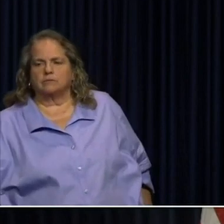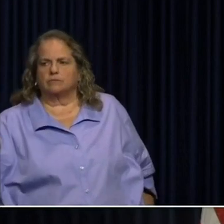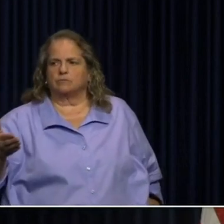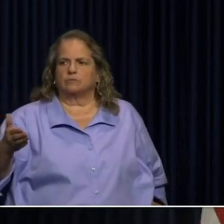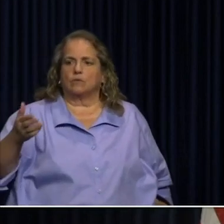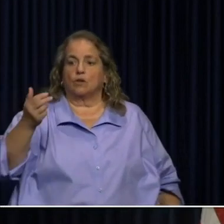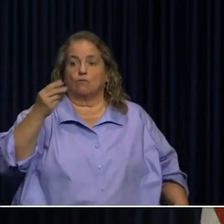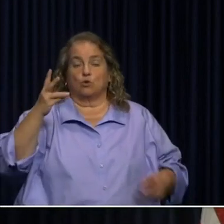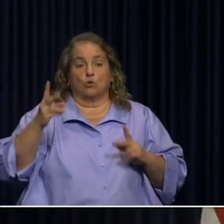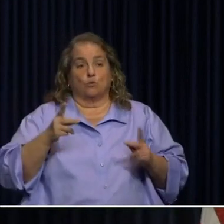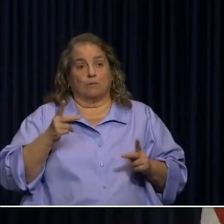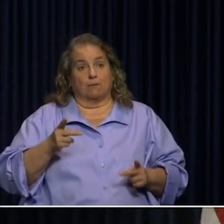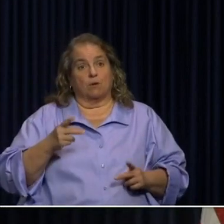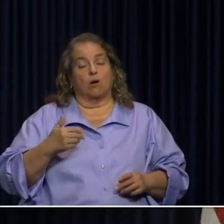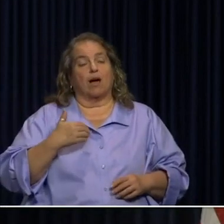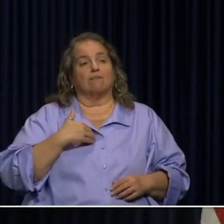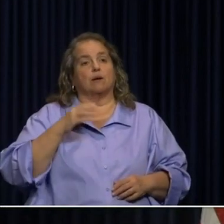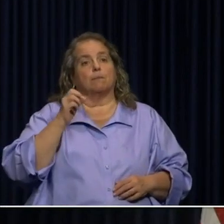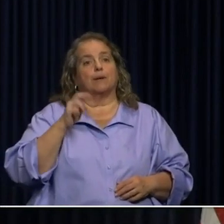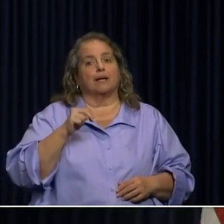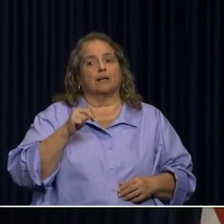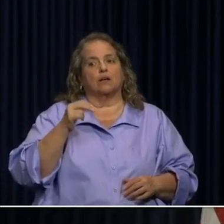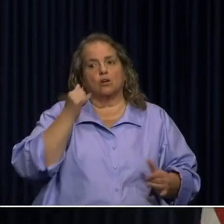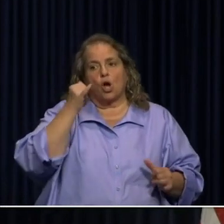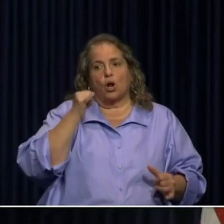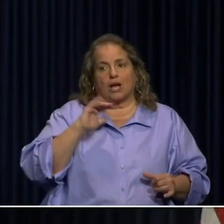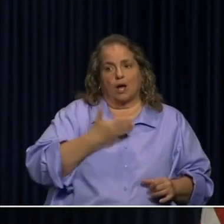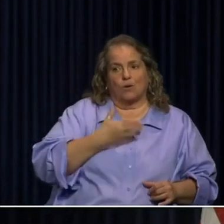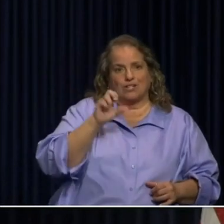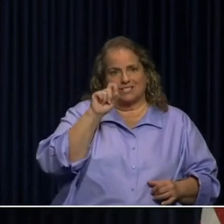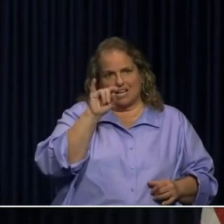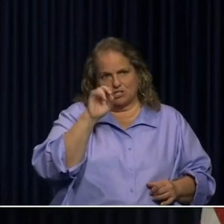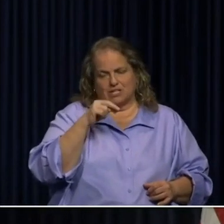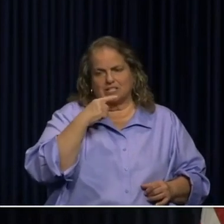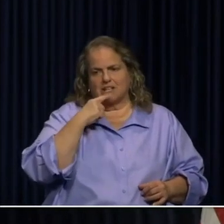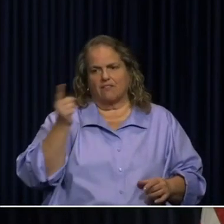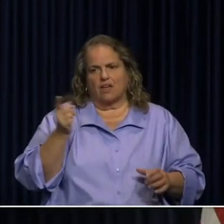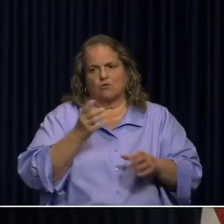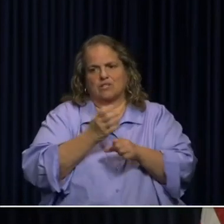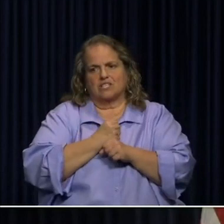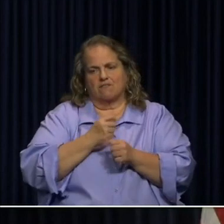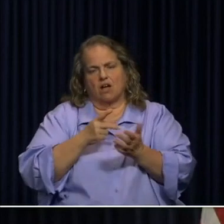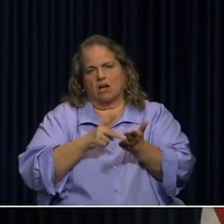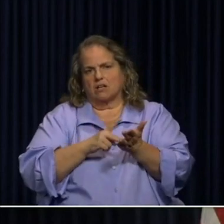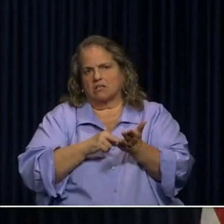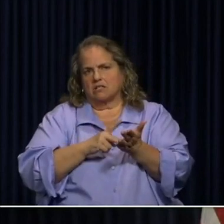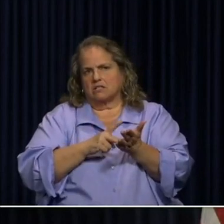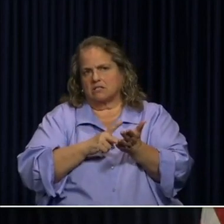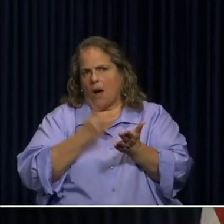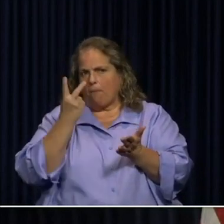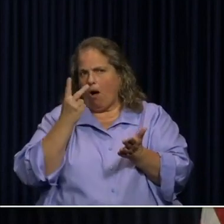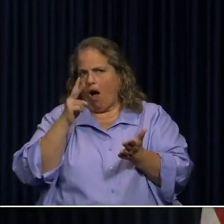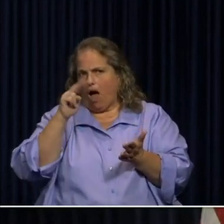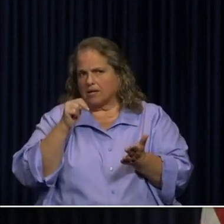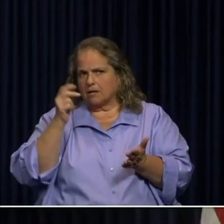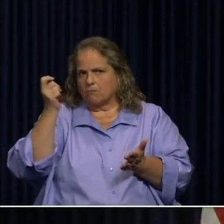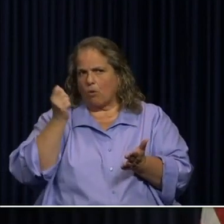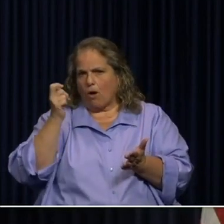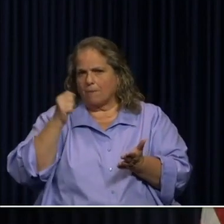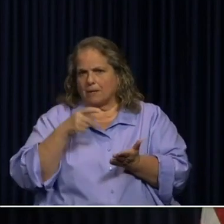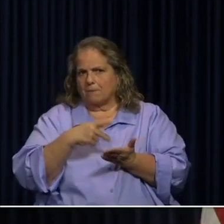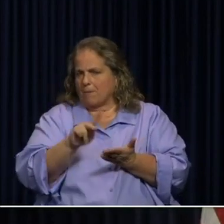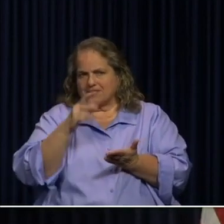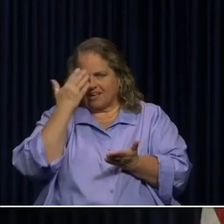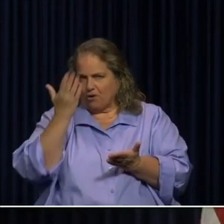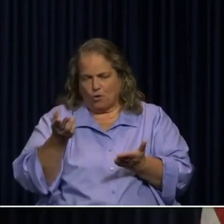A couple of people have been calling our station saying that they've received double unemployment payments. They don't know